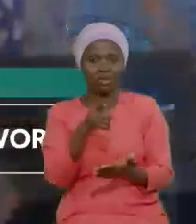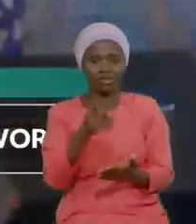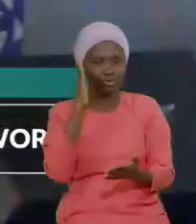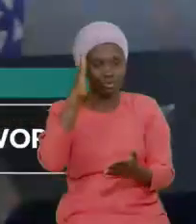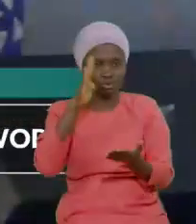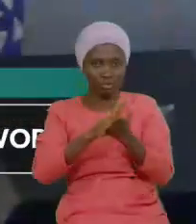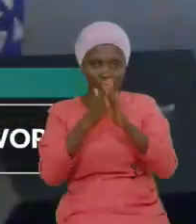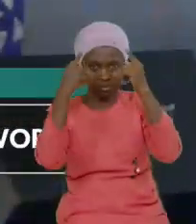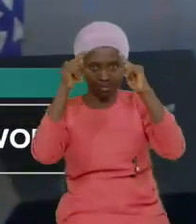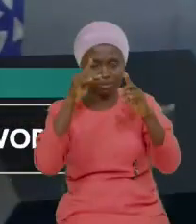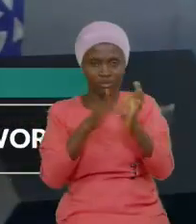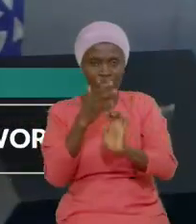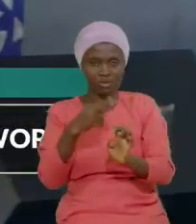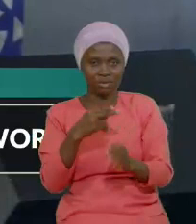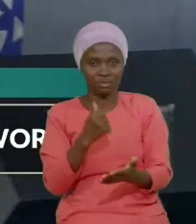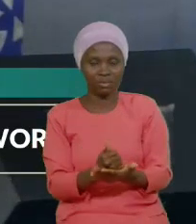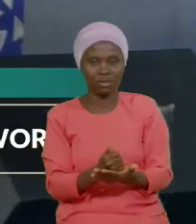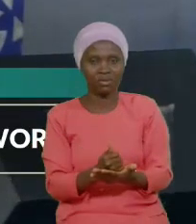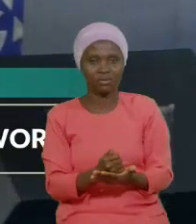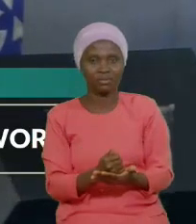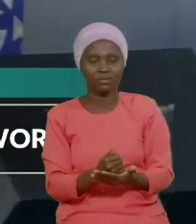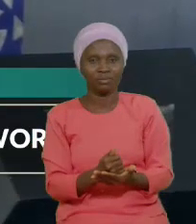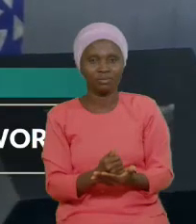in Jesus' name.